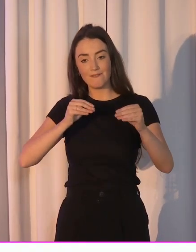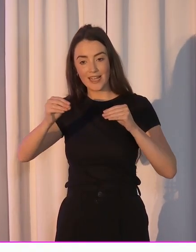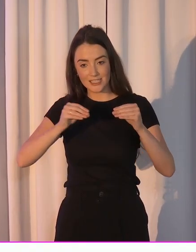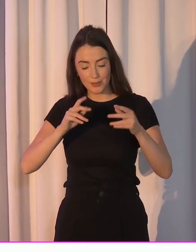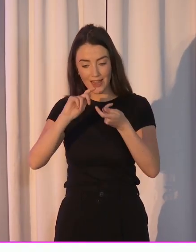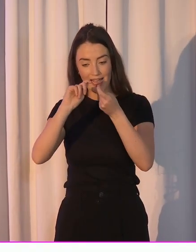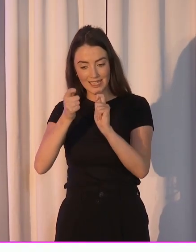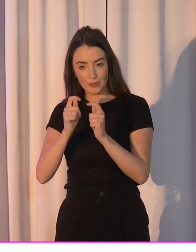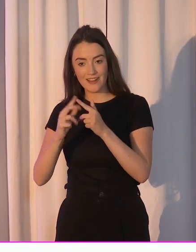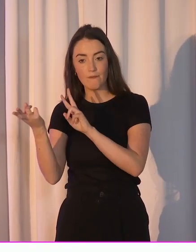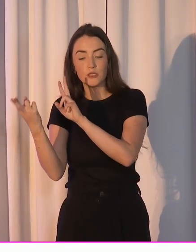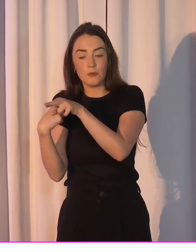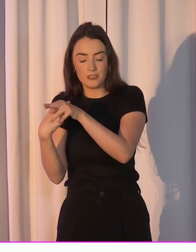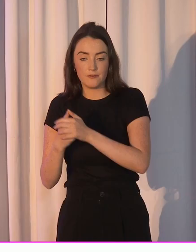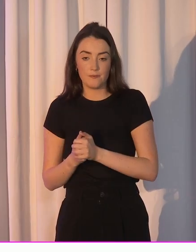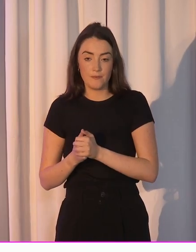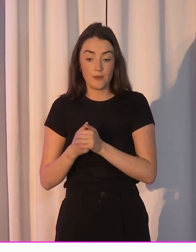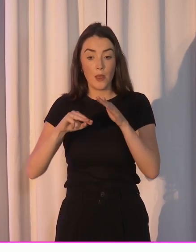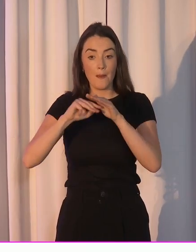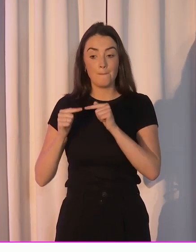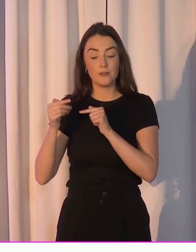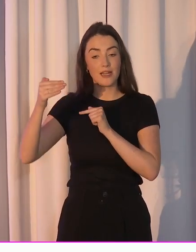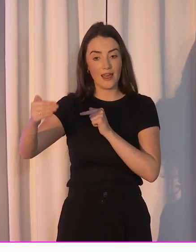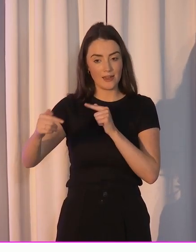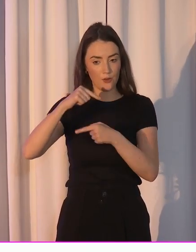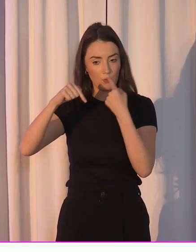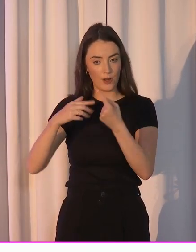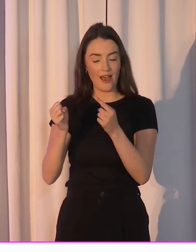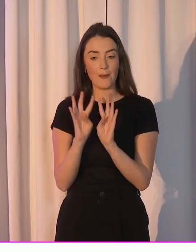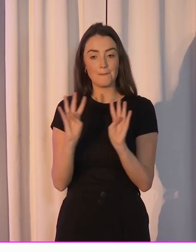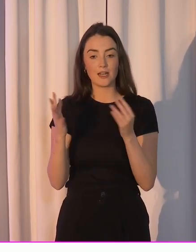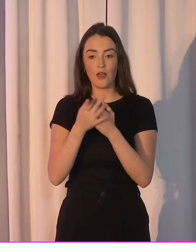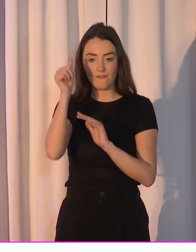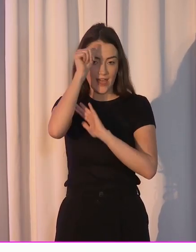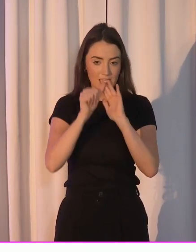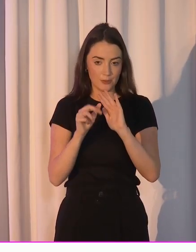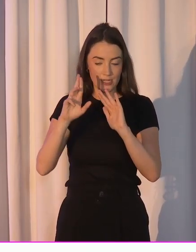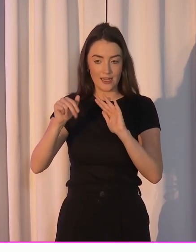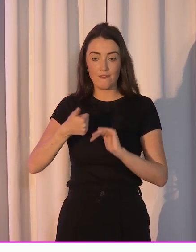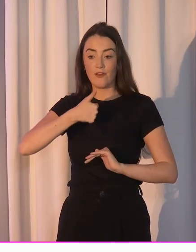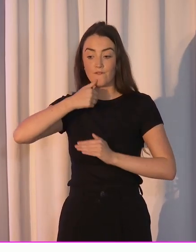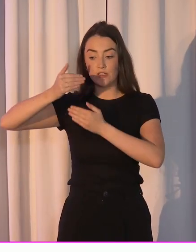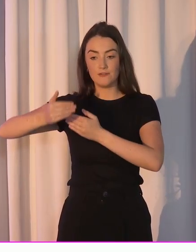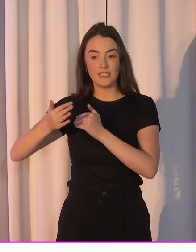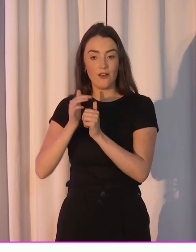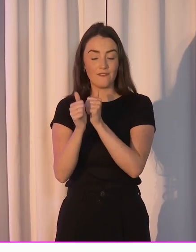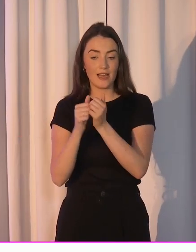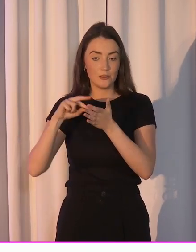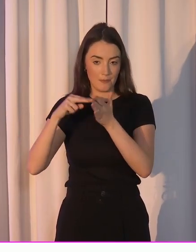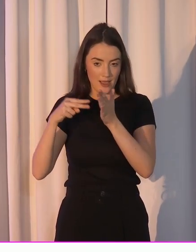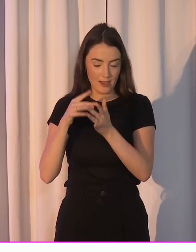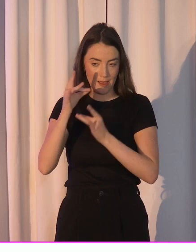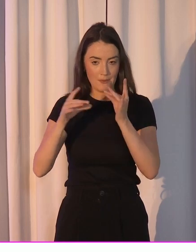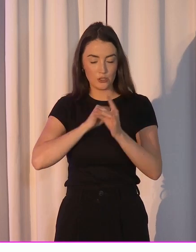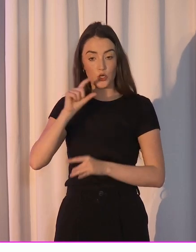and responsive. And in the months ahead, we'll be convening a panel of experts to steer the first phase of the action plan, ensuring